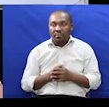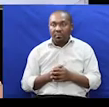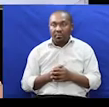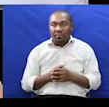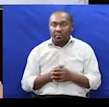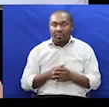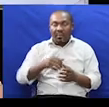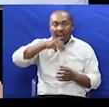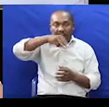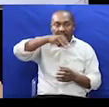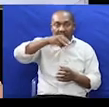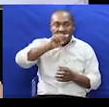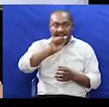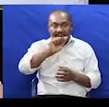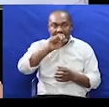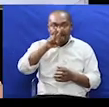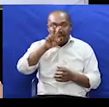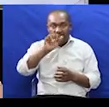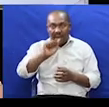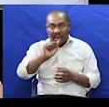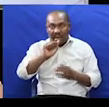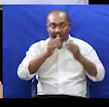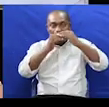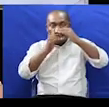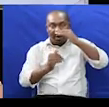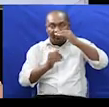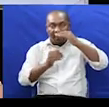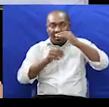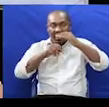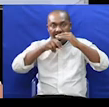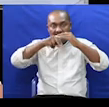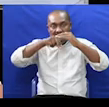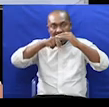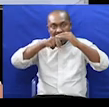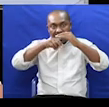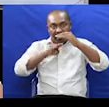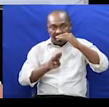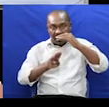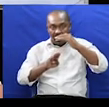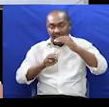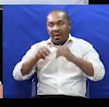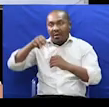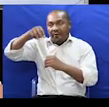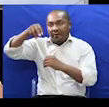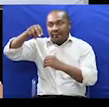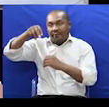So this is the formula, and it will be used when one component is known, another